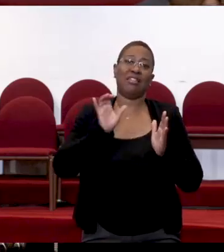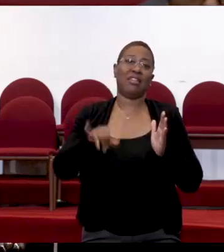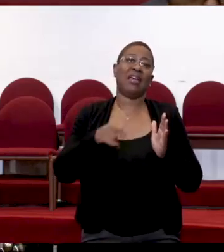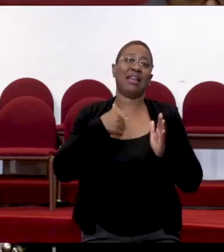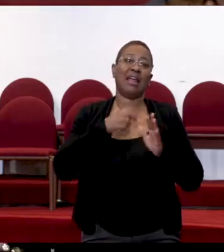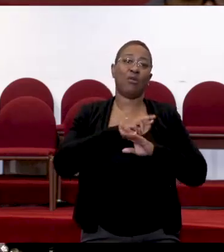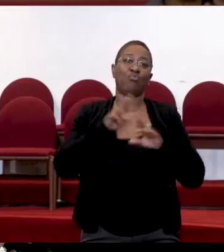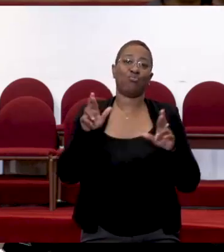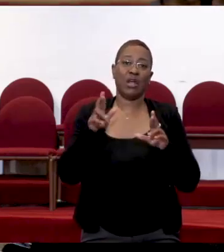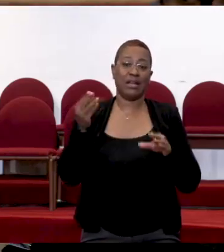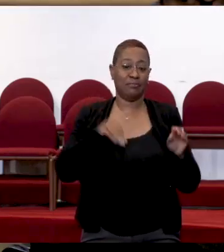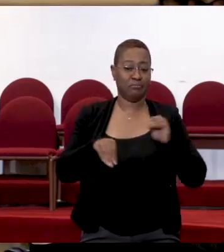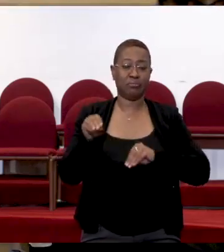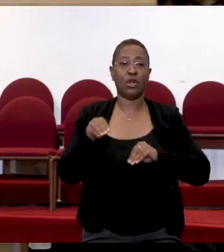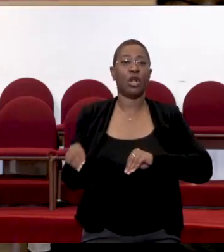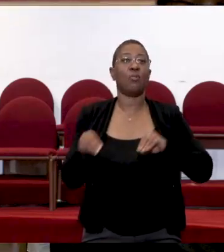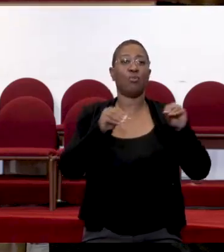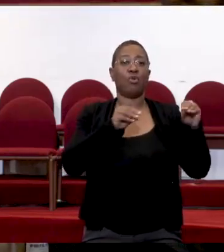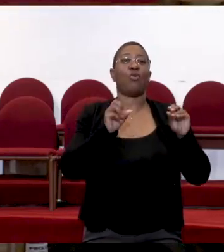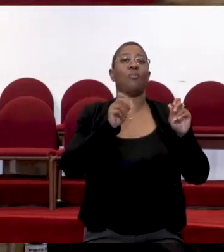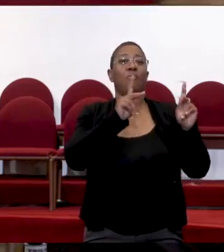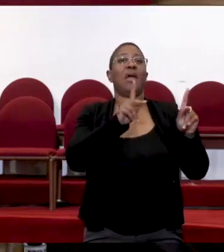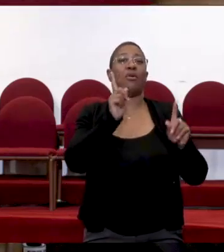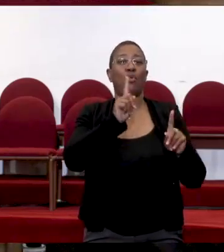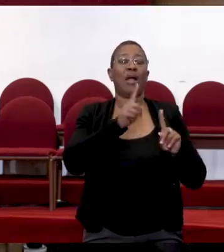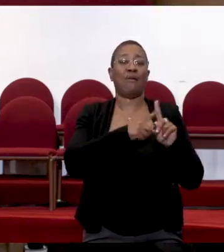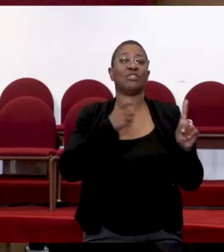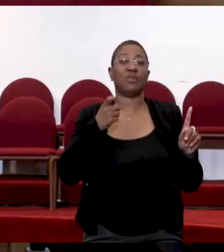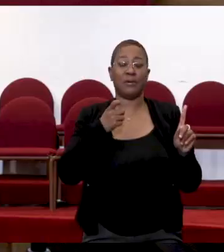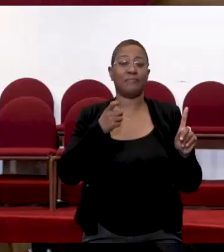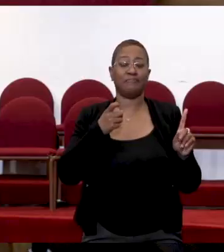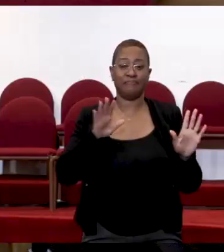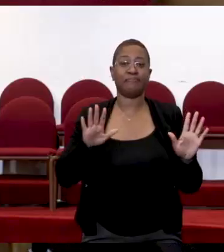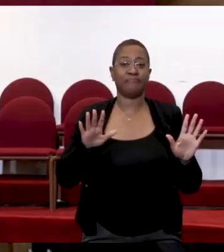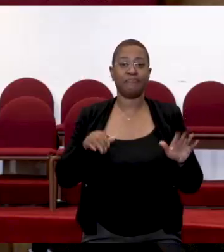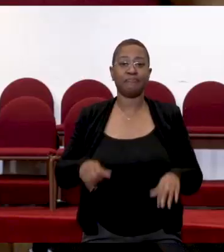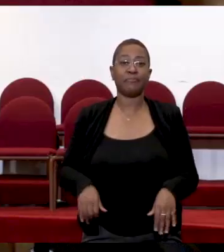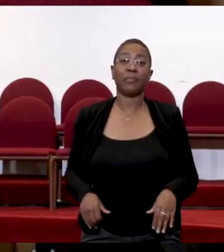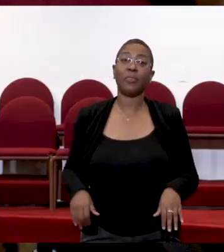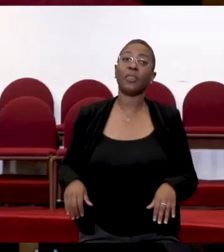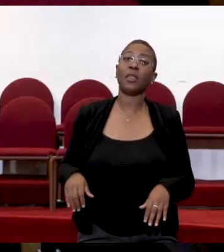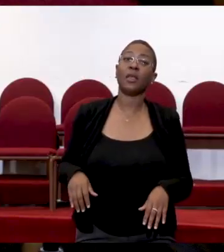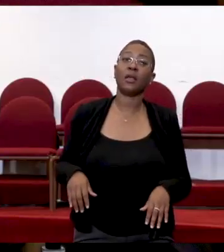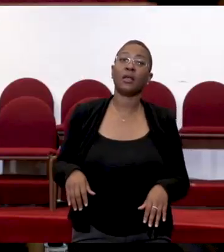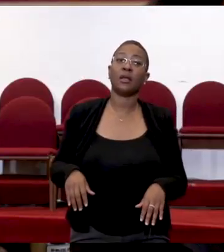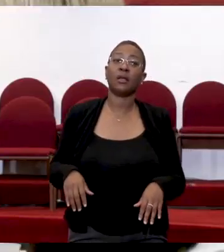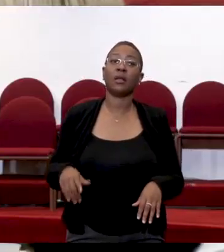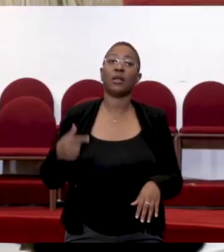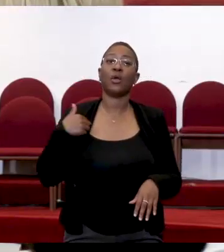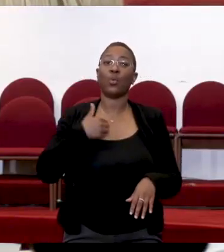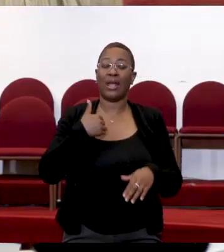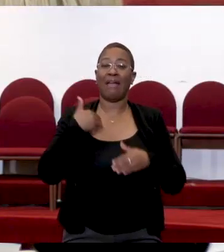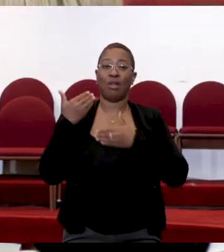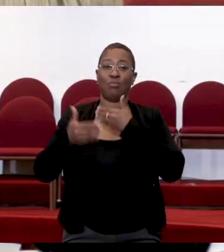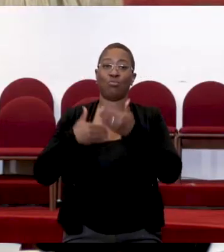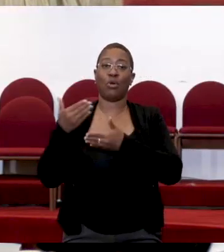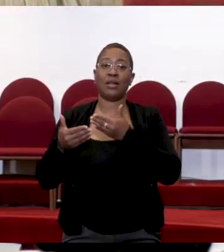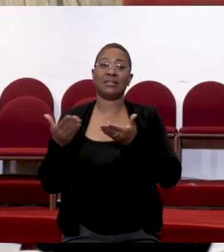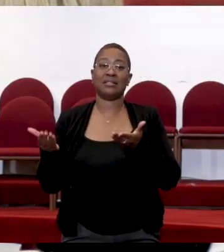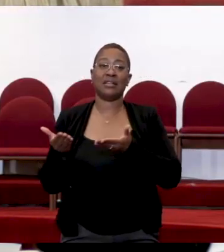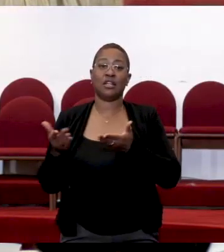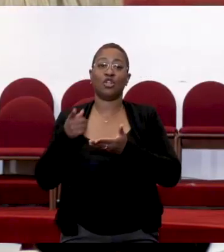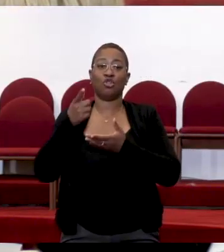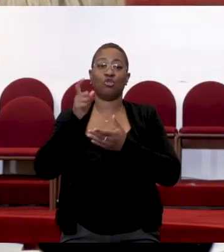I'm ready to pack my bags and go back to where I came from. Okay, so we have a process by which you can make